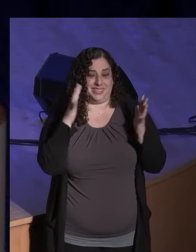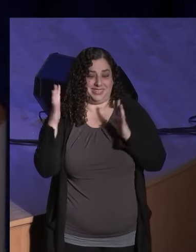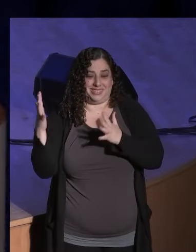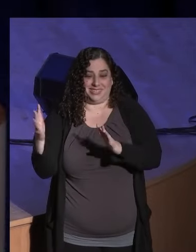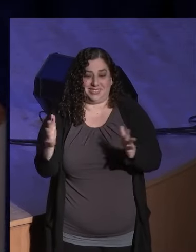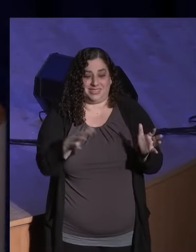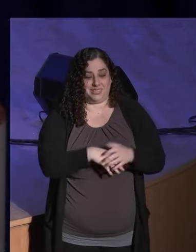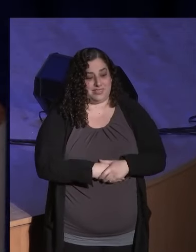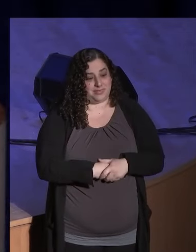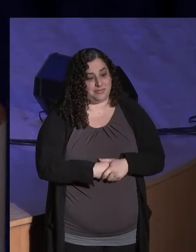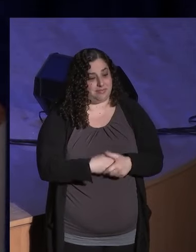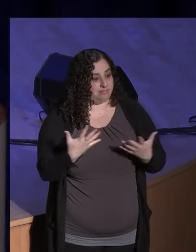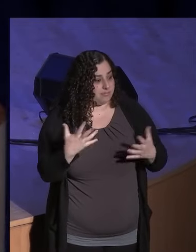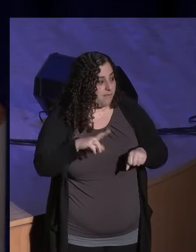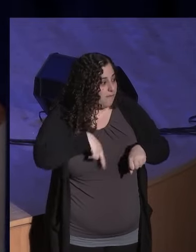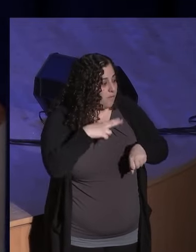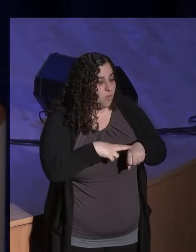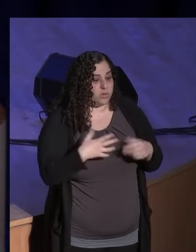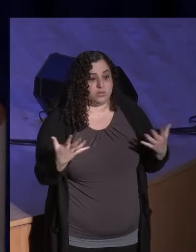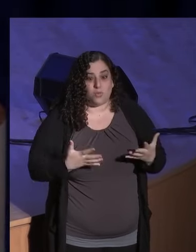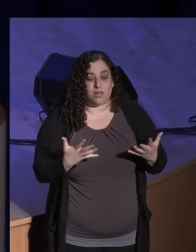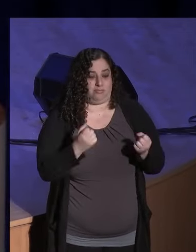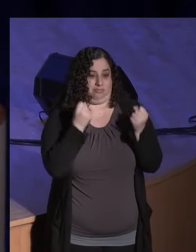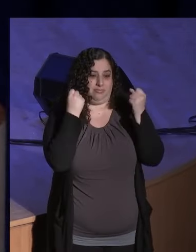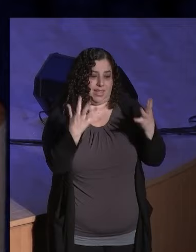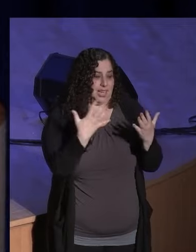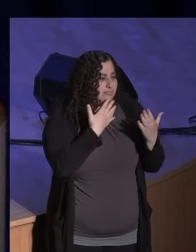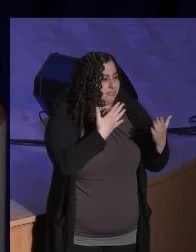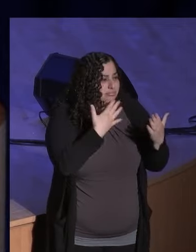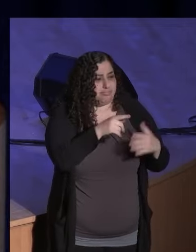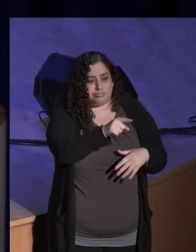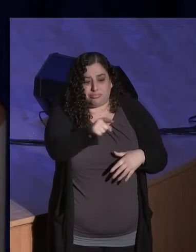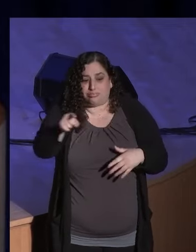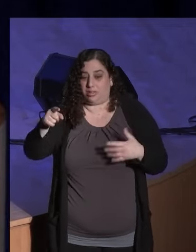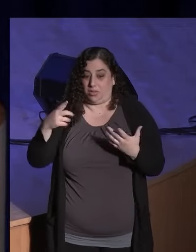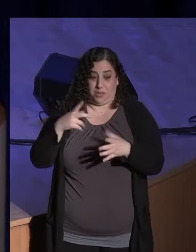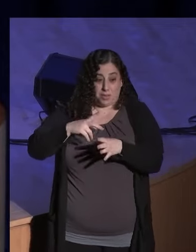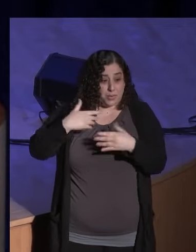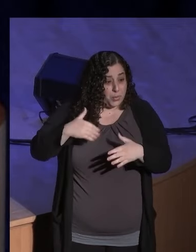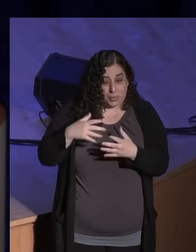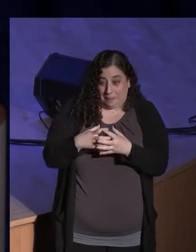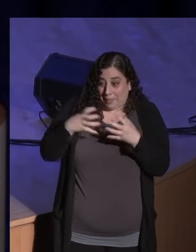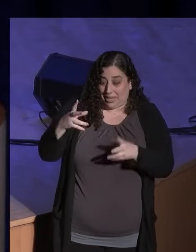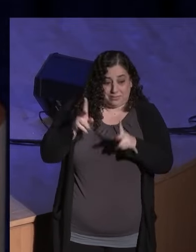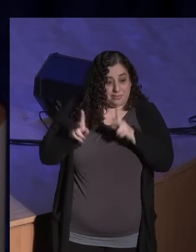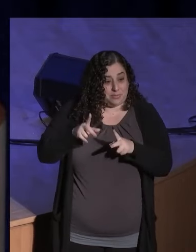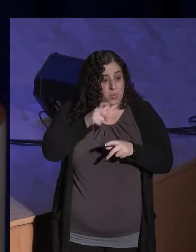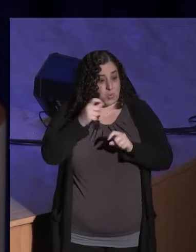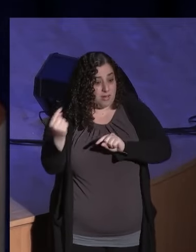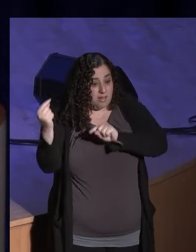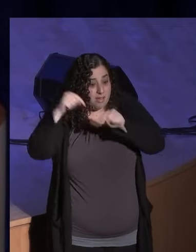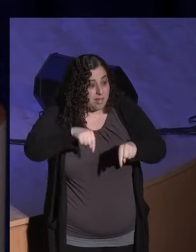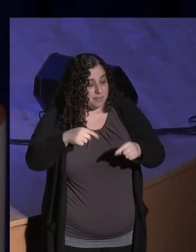And of course, many thanks to all of the participants who are here in Washington, D.C. to share